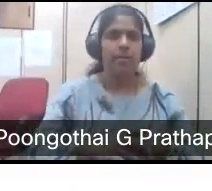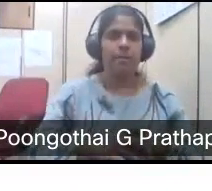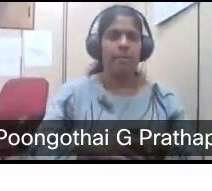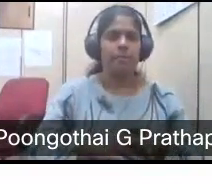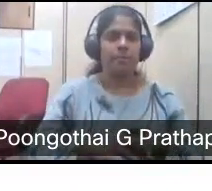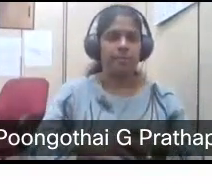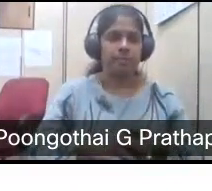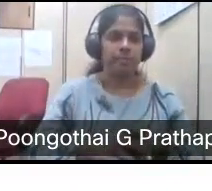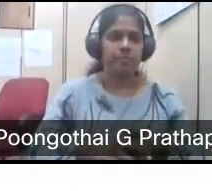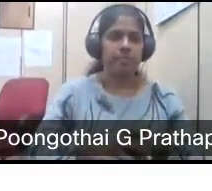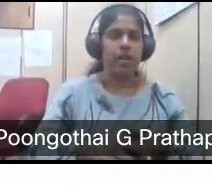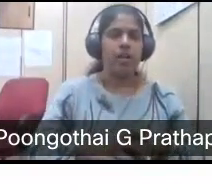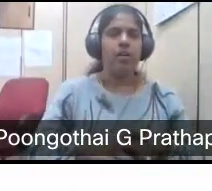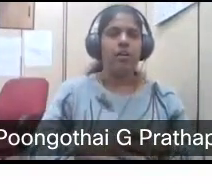So